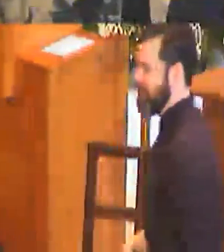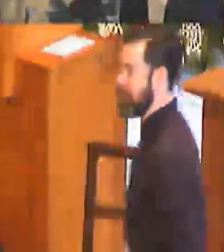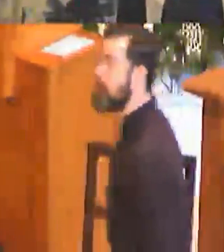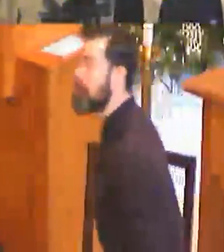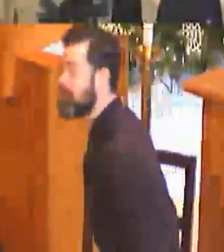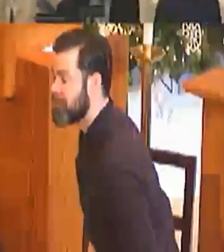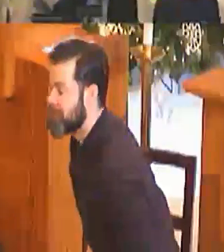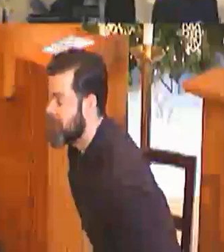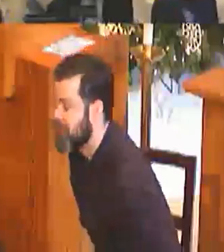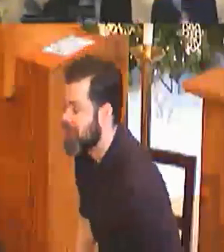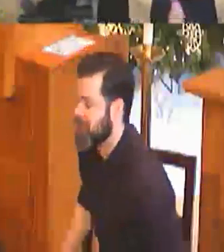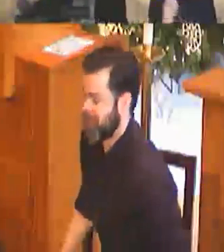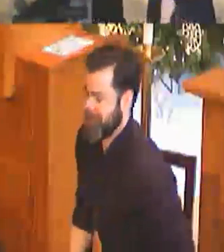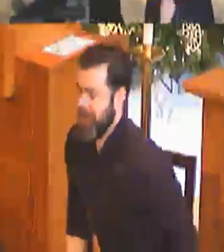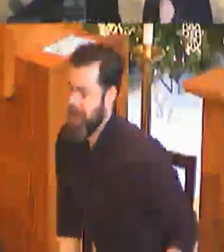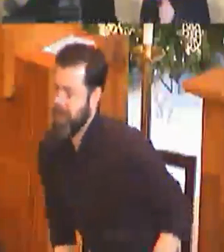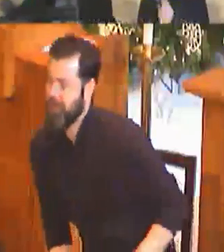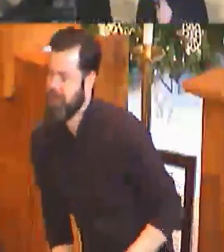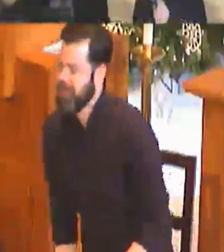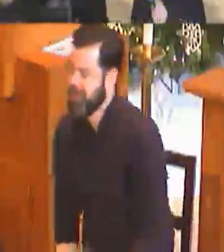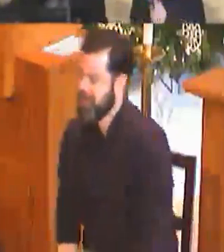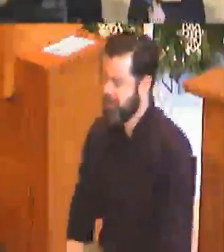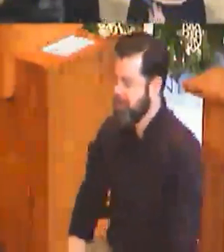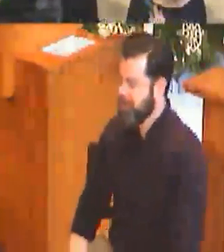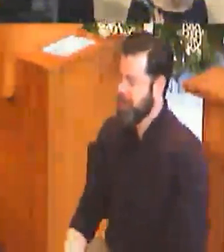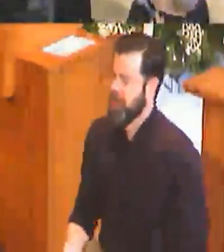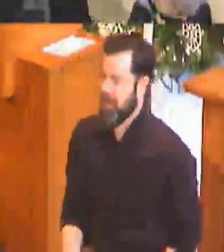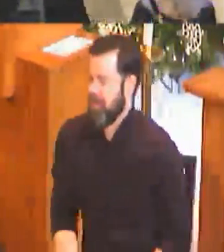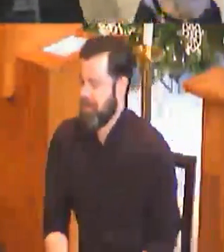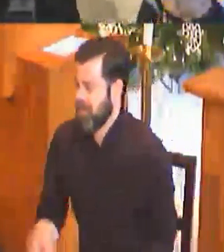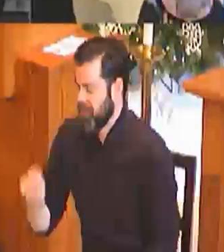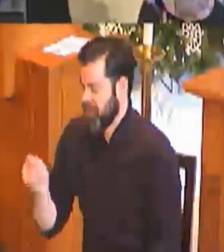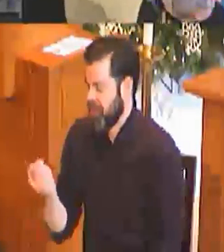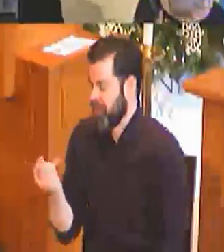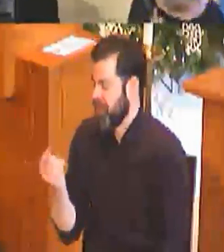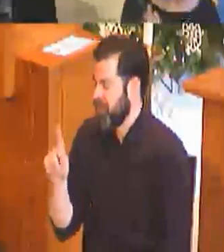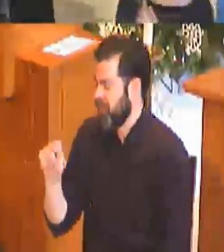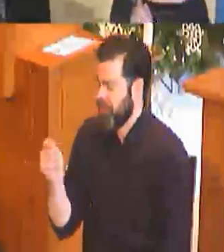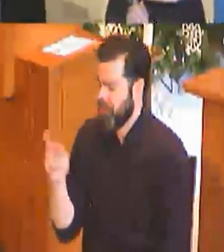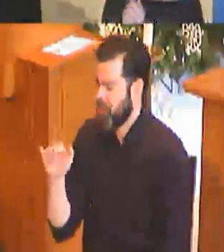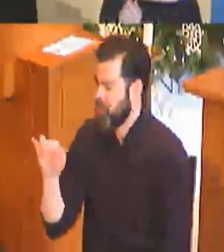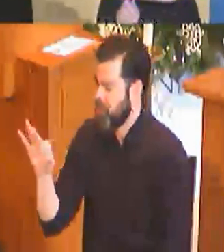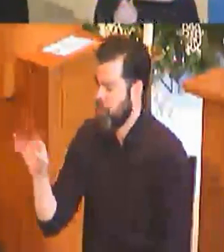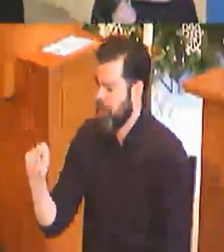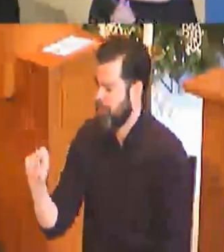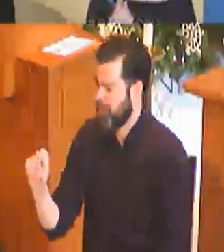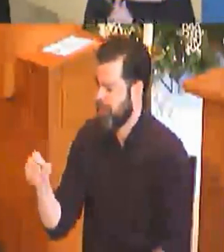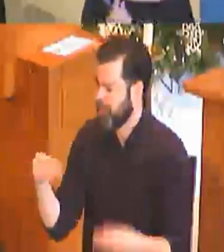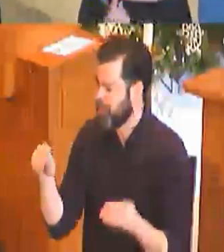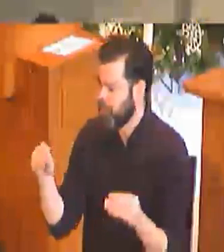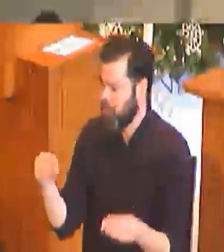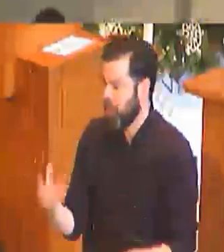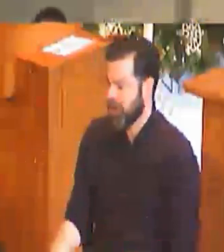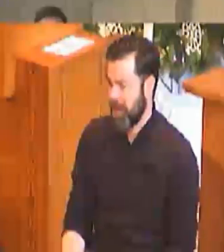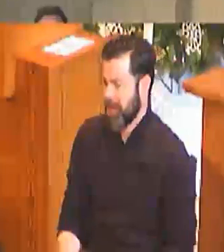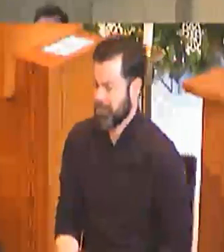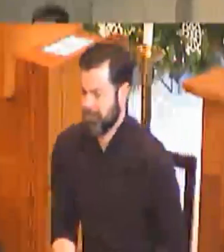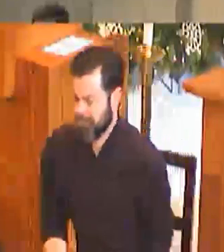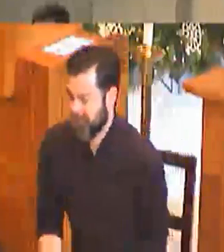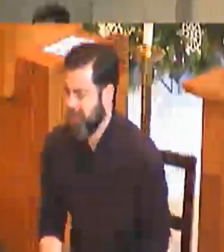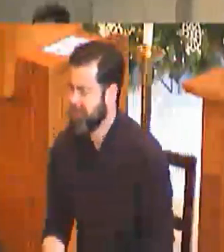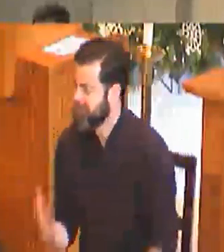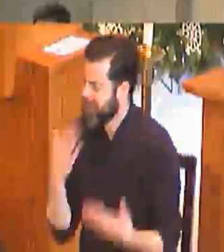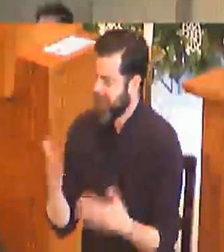I invite you to connect over coffee and hospitality after the service. And now that you're all sitting down, I'm going to invite